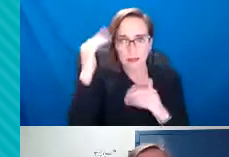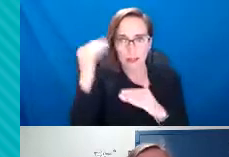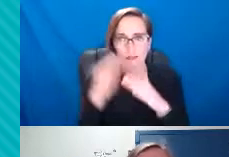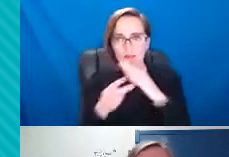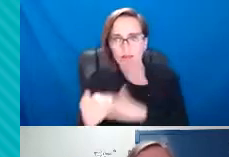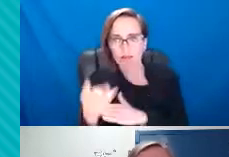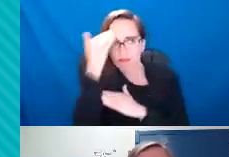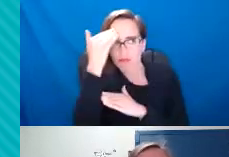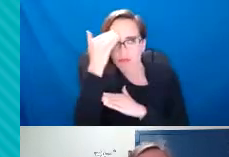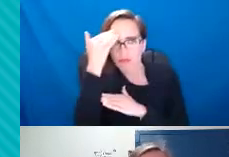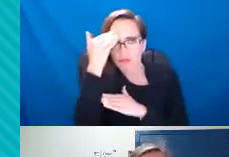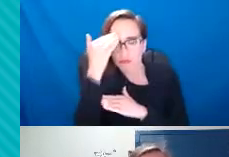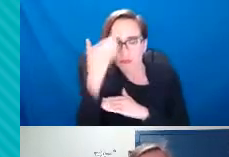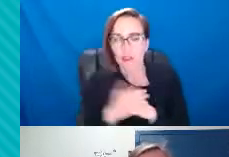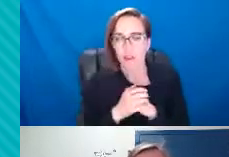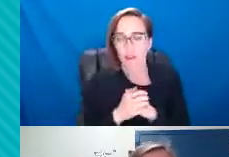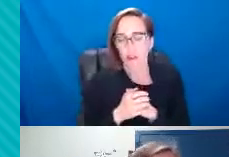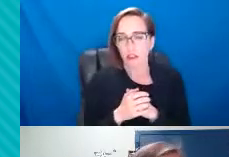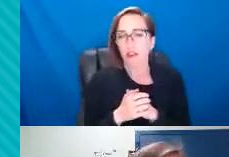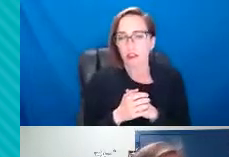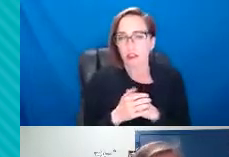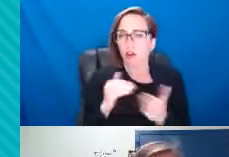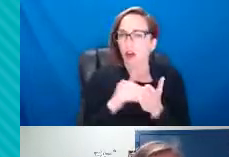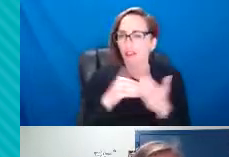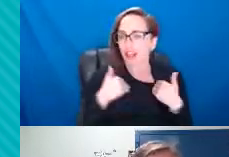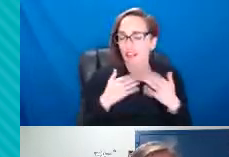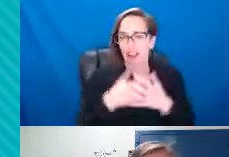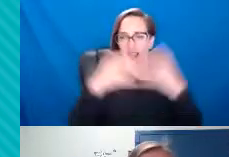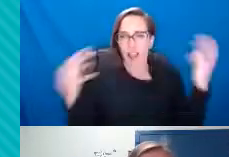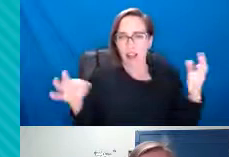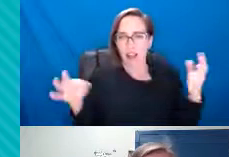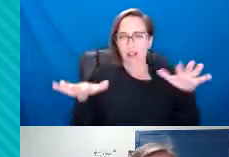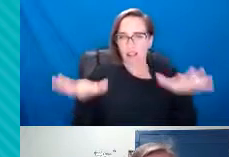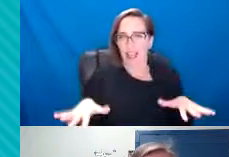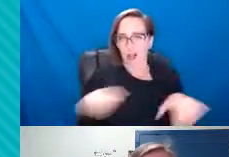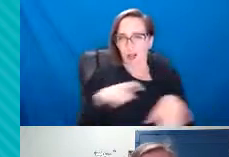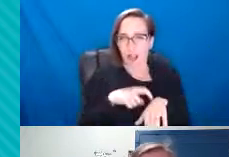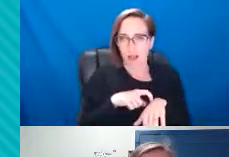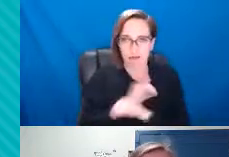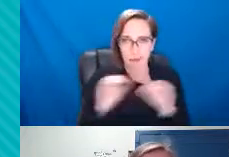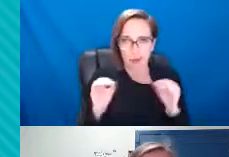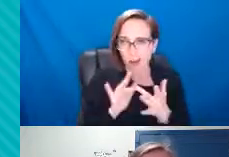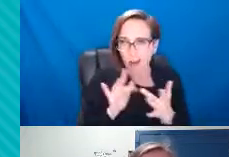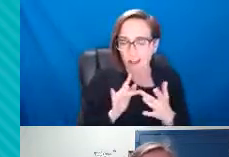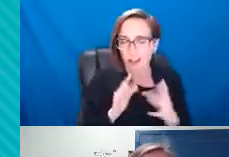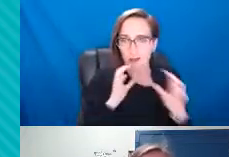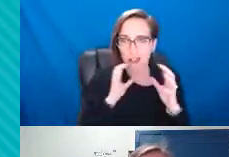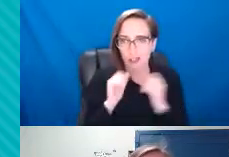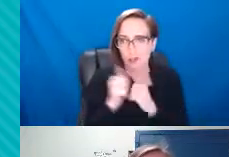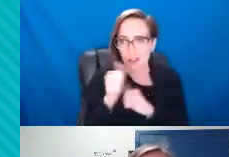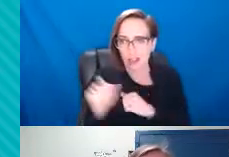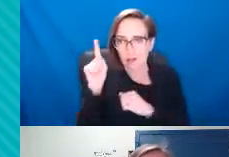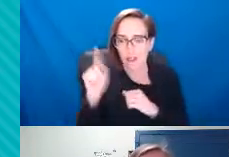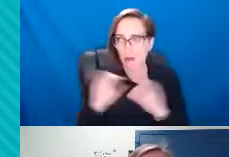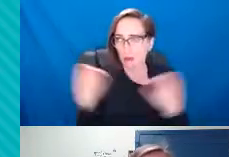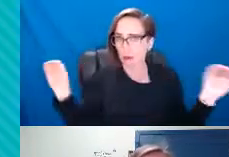have so much downtime and time where they're not in contact or communication with anybody, that